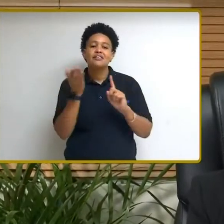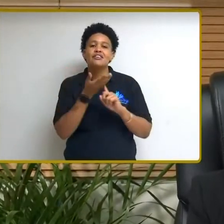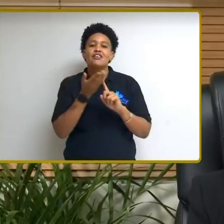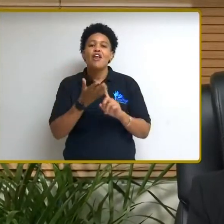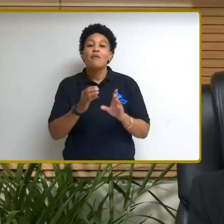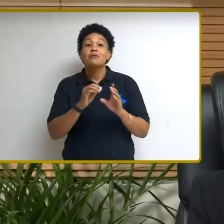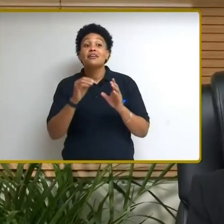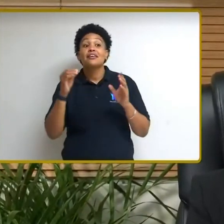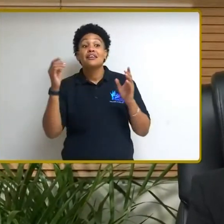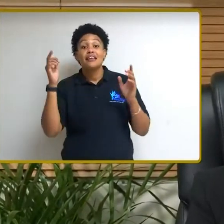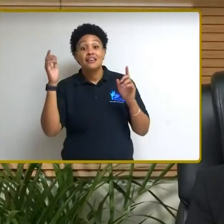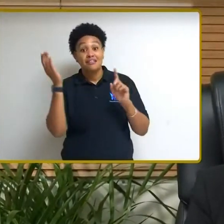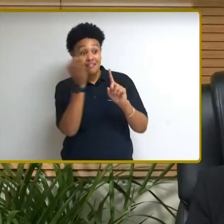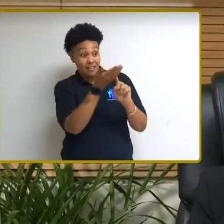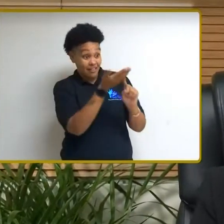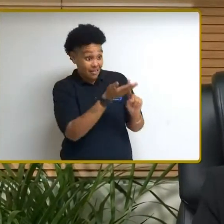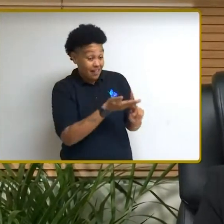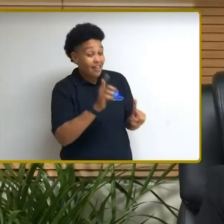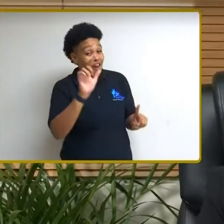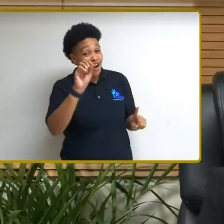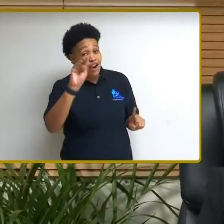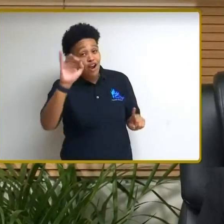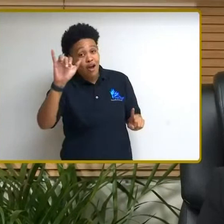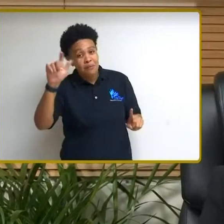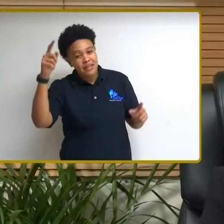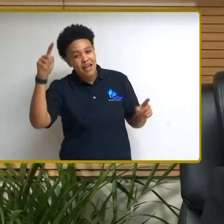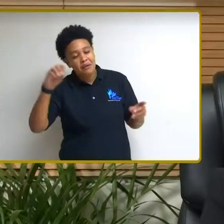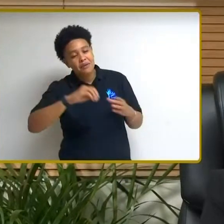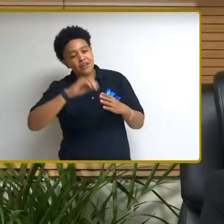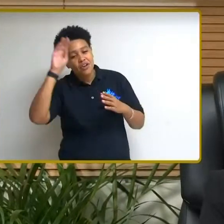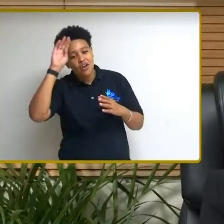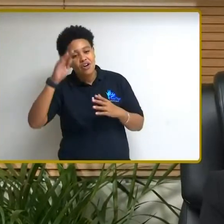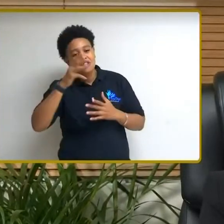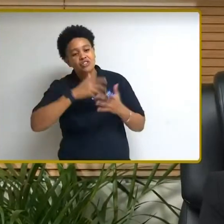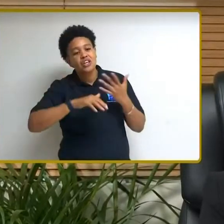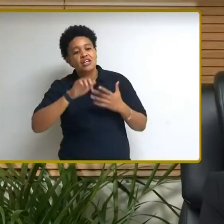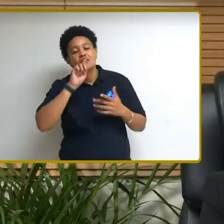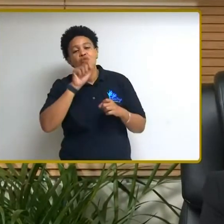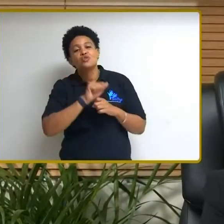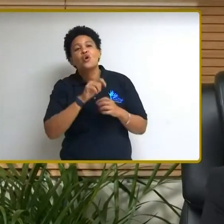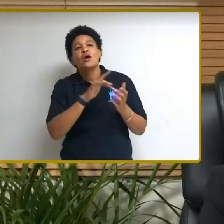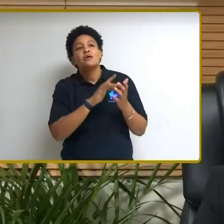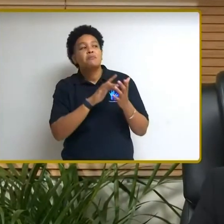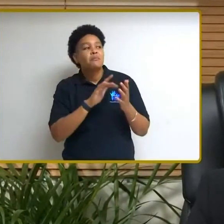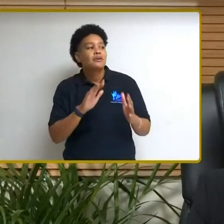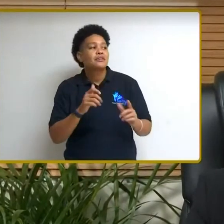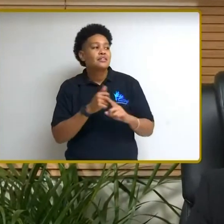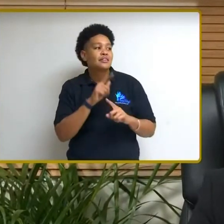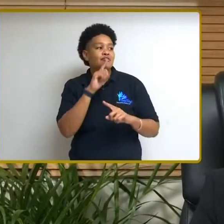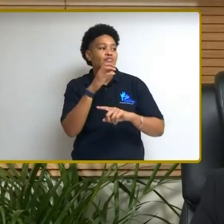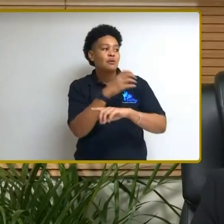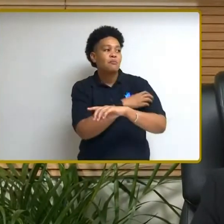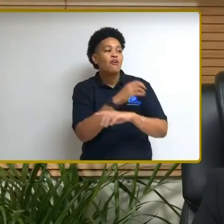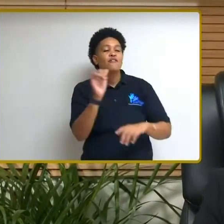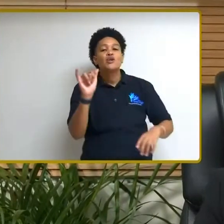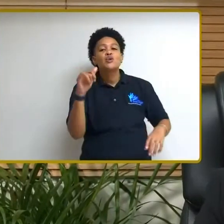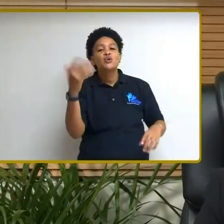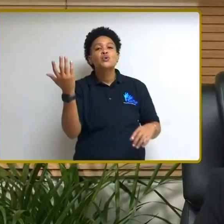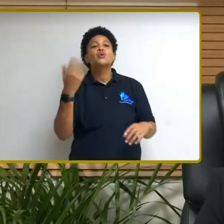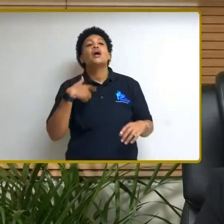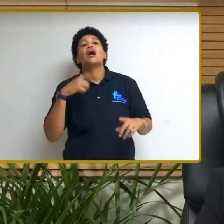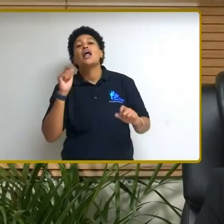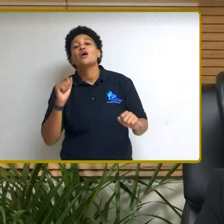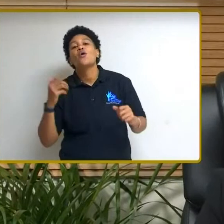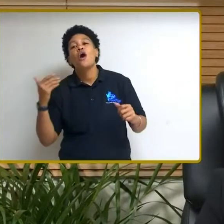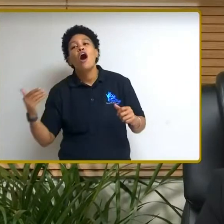every society, and I'm sure the bankers are very powerful too, and I